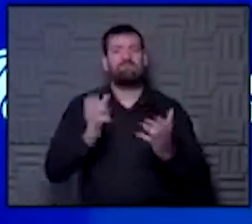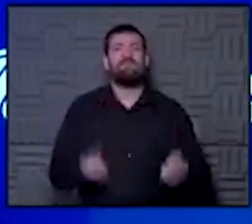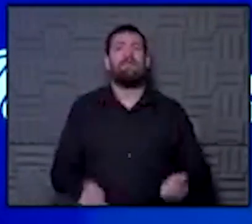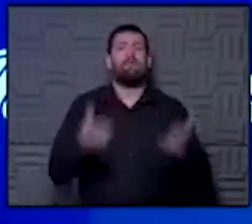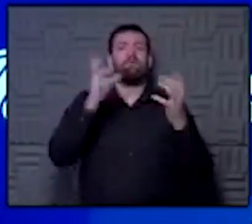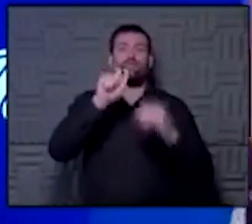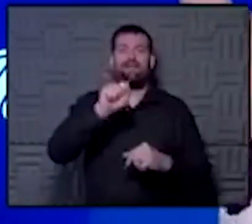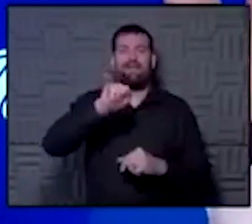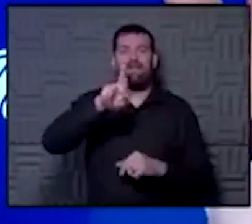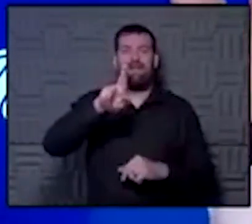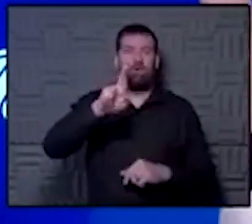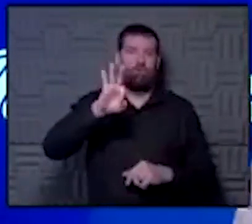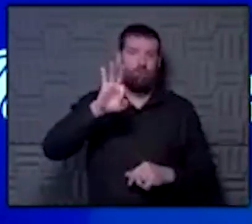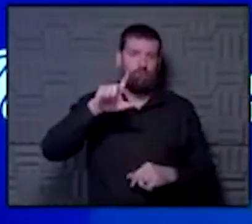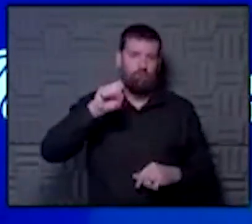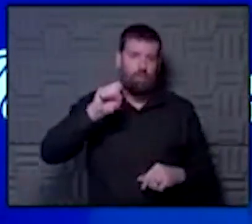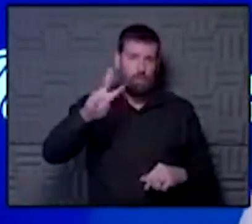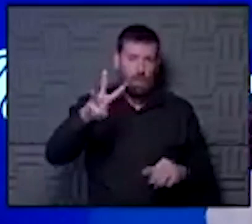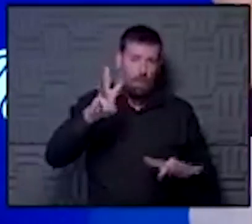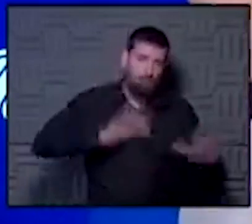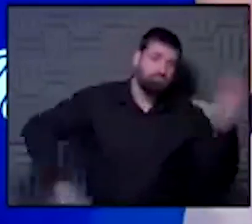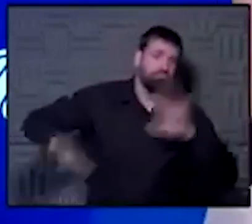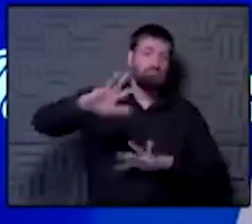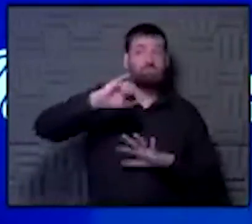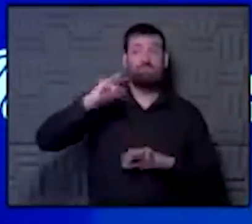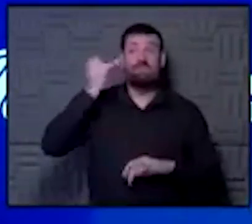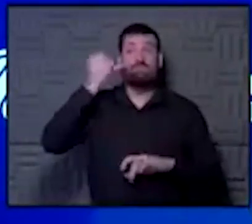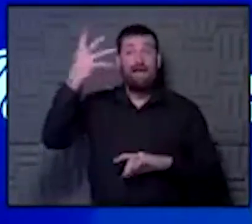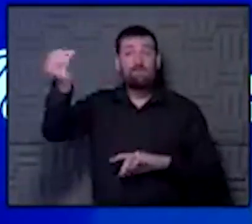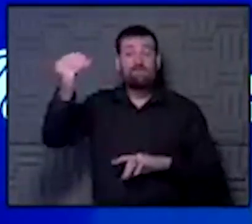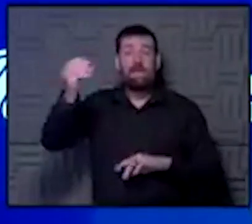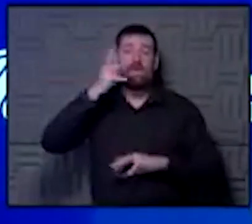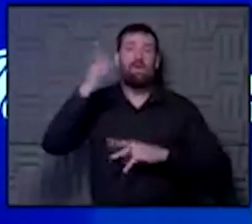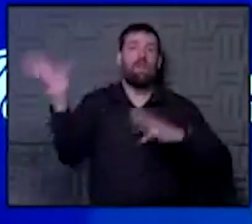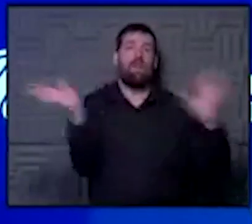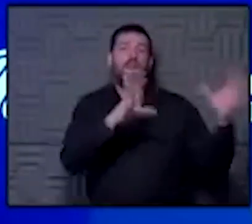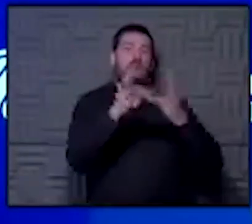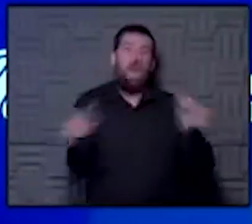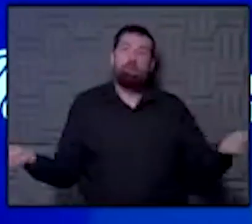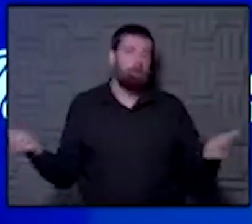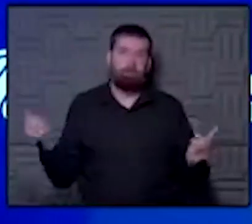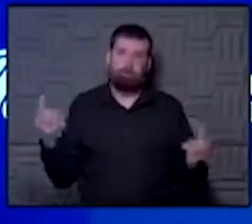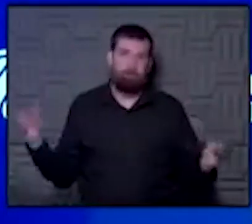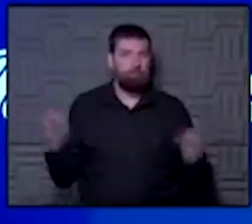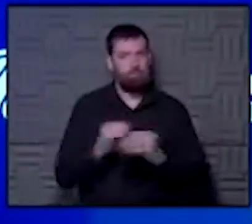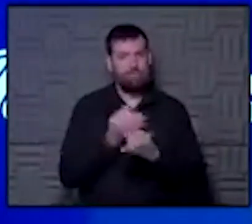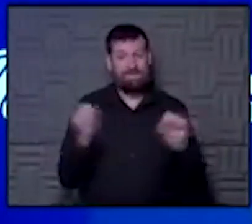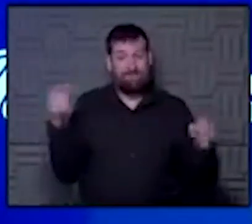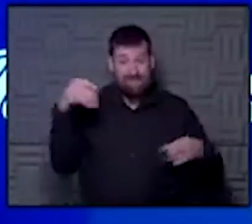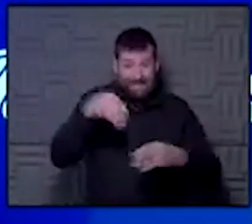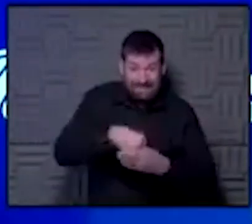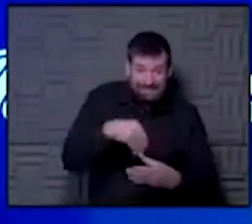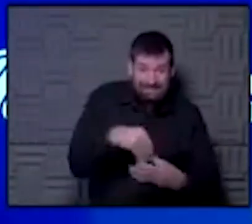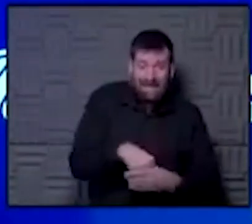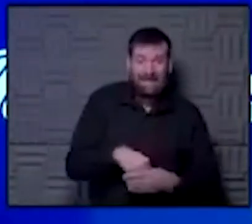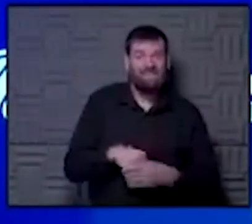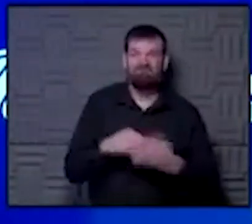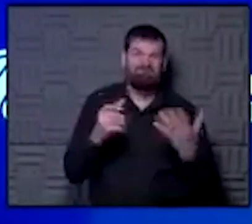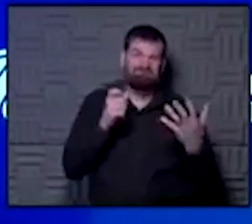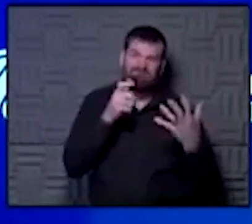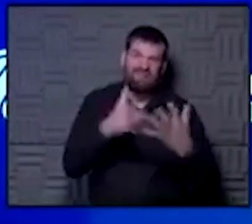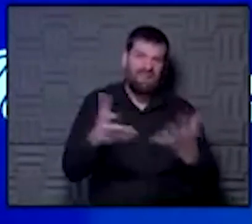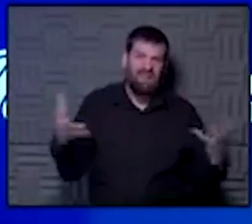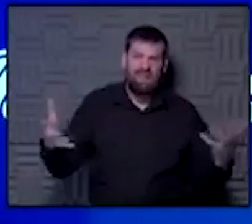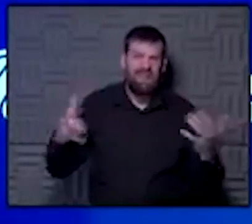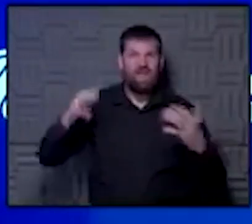you are. If you're outside, it's dissipating out on the outside. It's going to get blown away by the wind. You're really much safer. If you go inside without a lot of ventilation with the